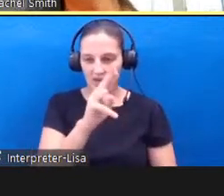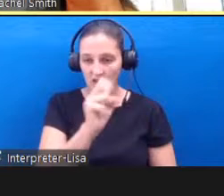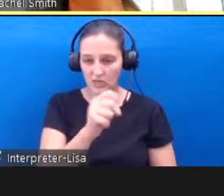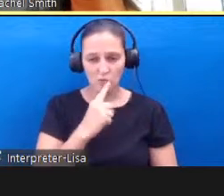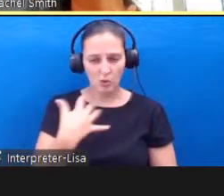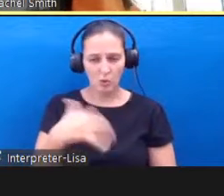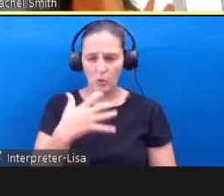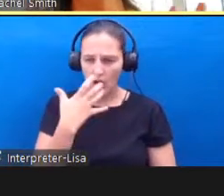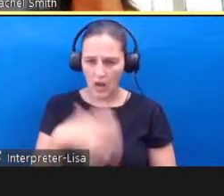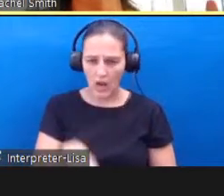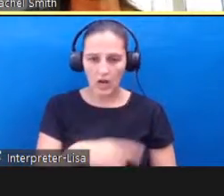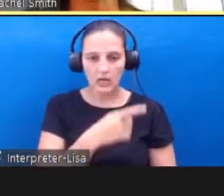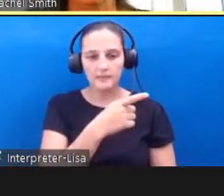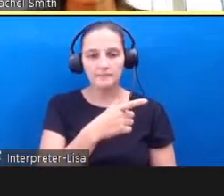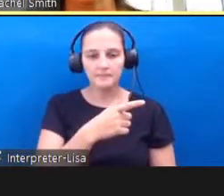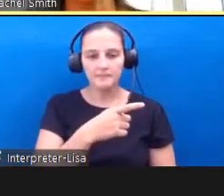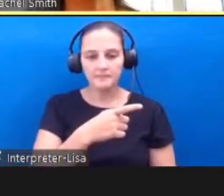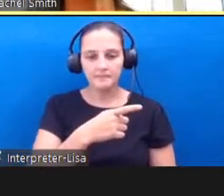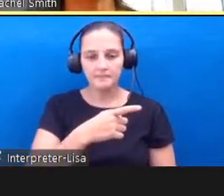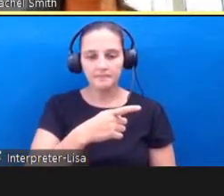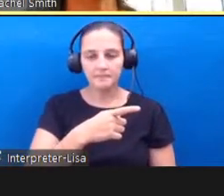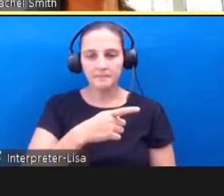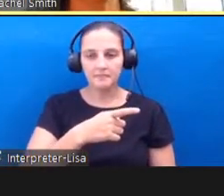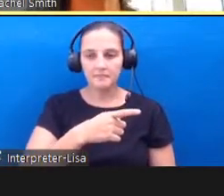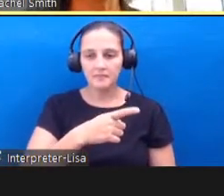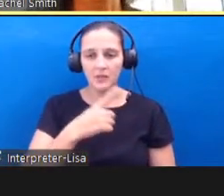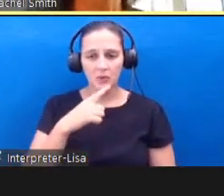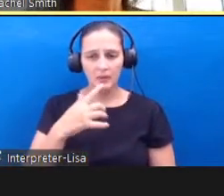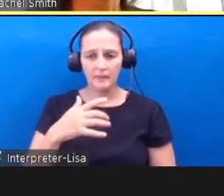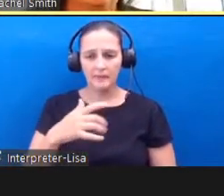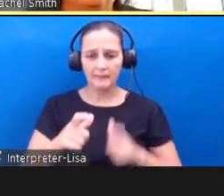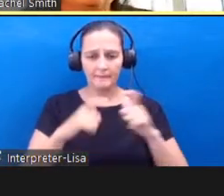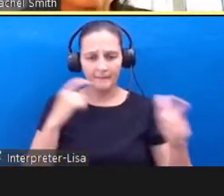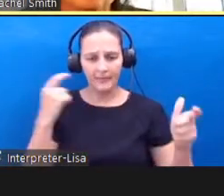hot and has an enormous greenhouse effect.